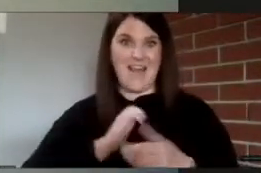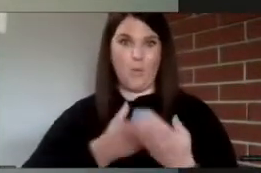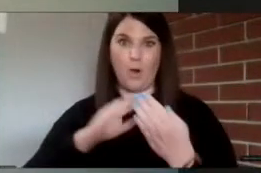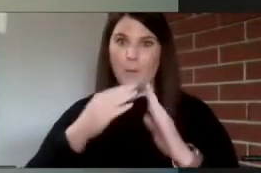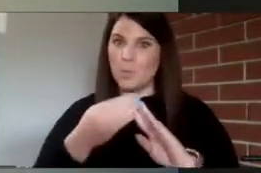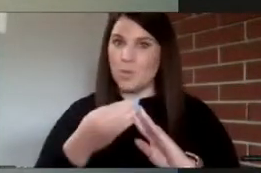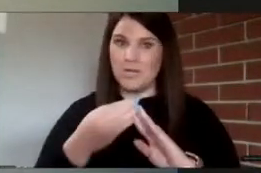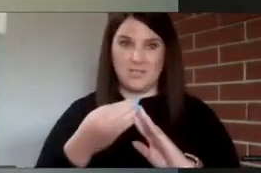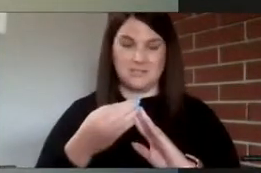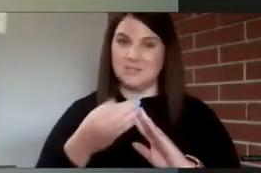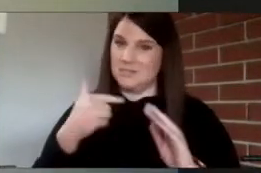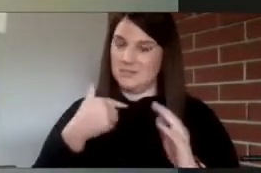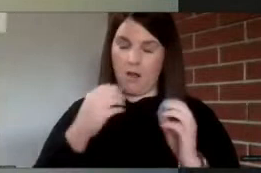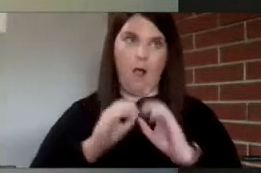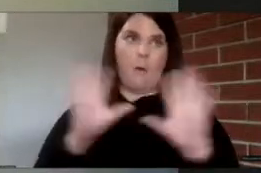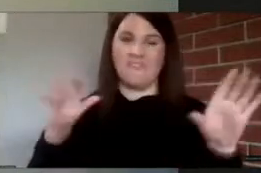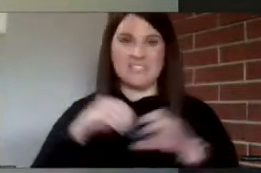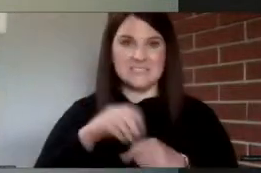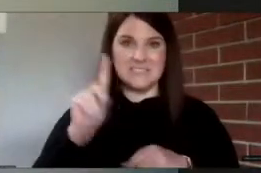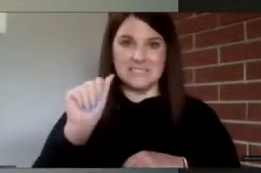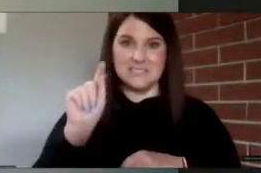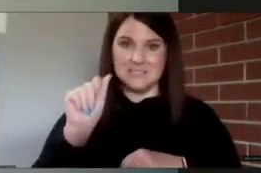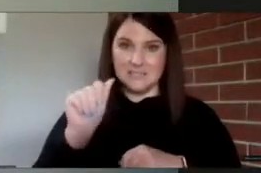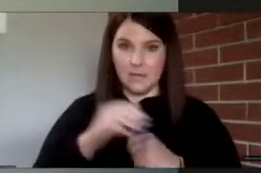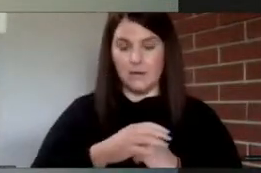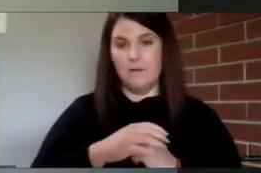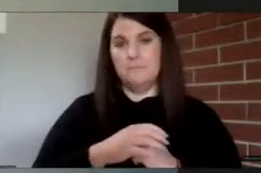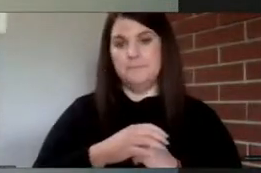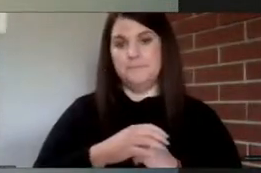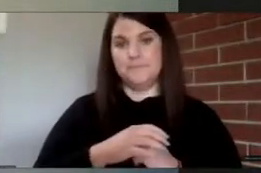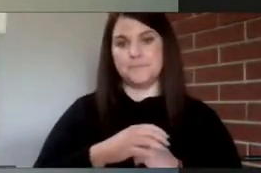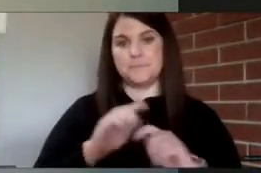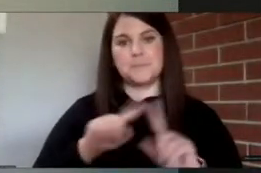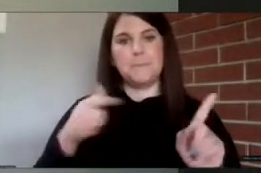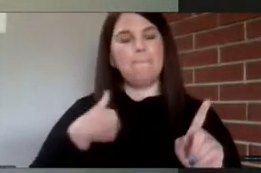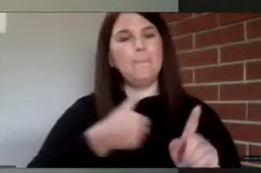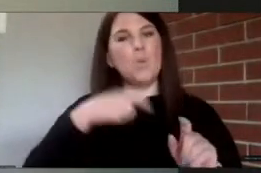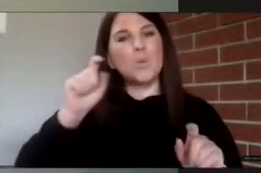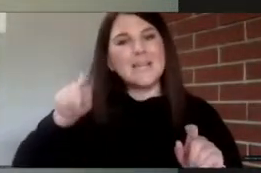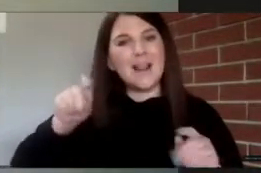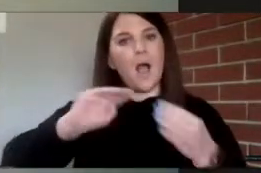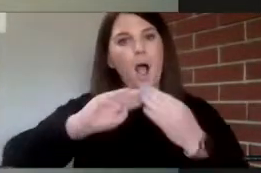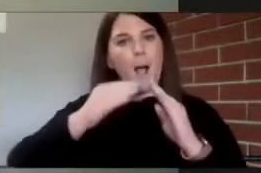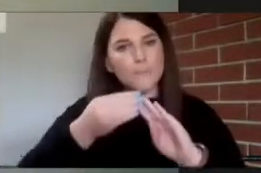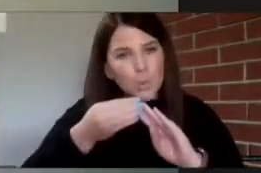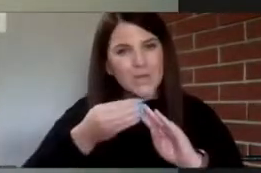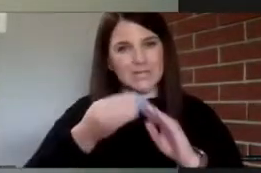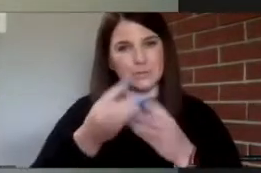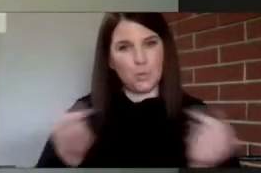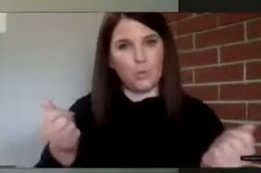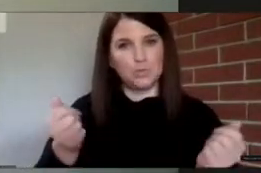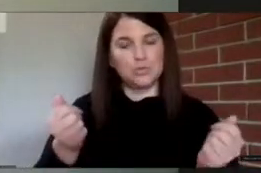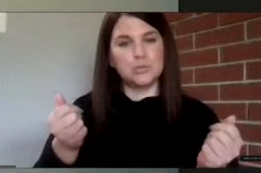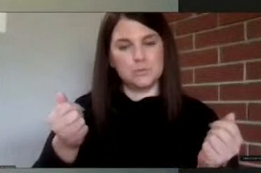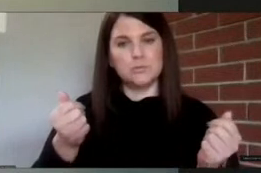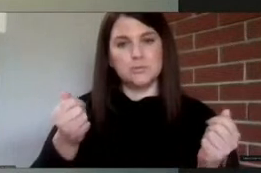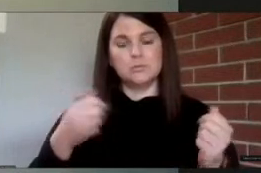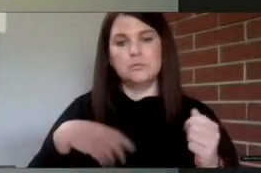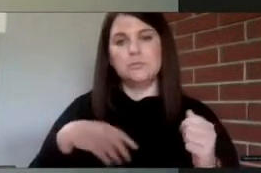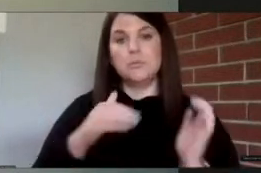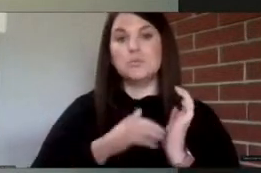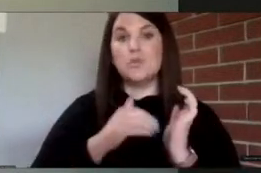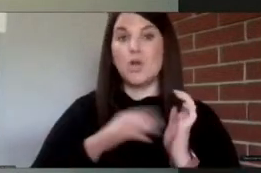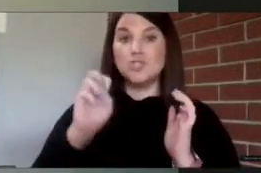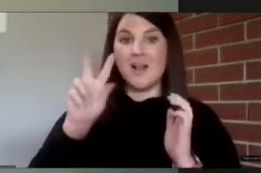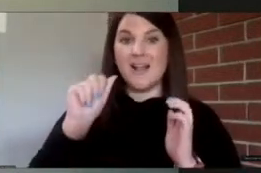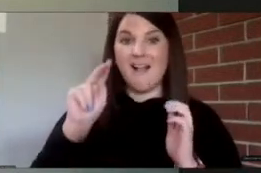see that in the data likewise. But we need community-driven solutions, right? And Dr. Evans just